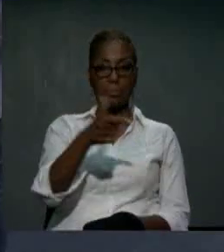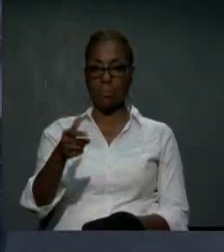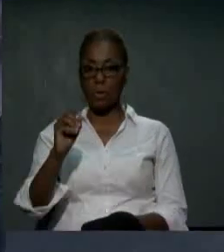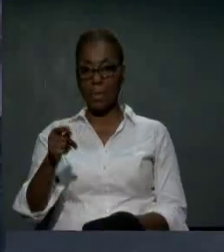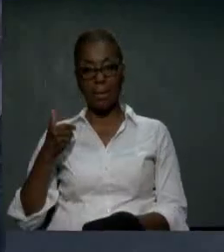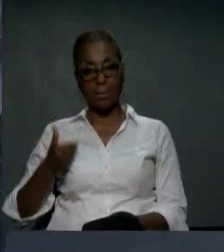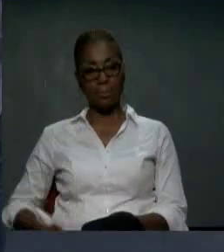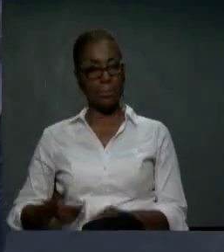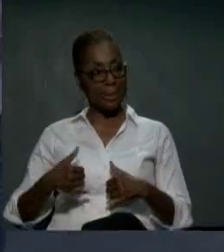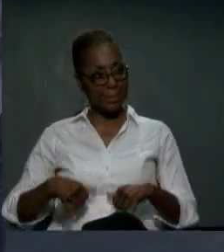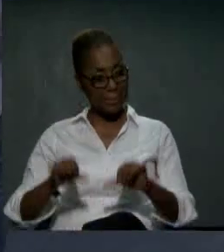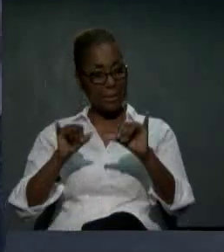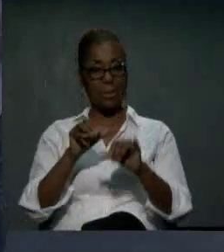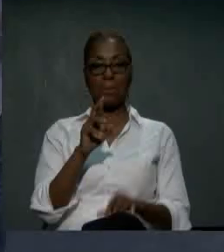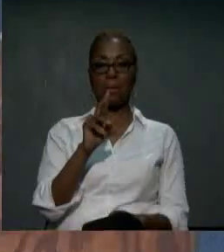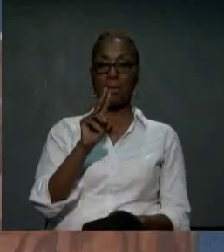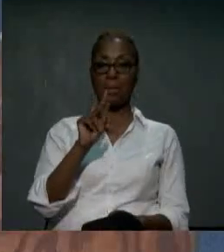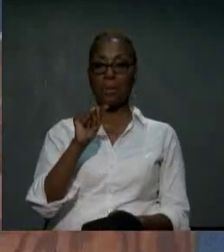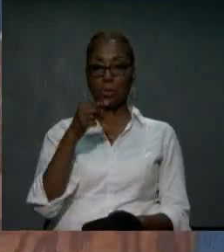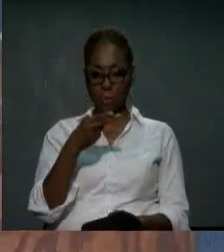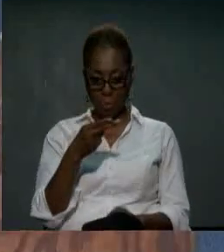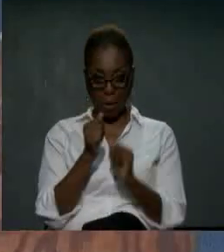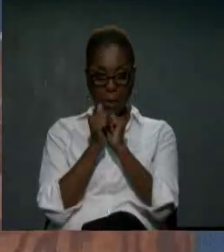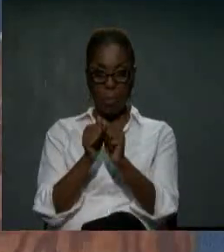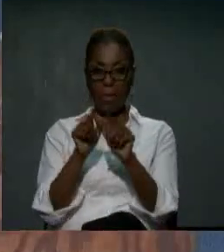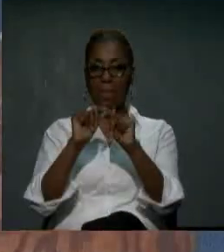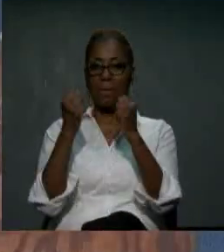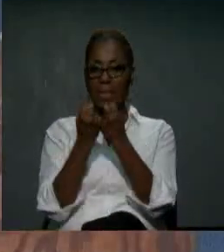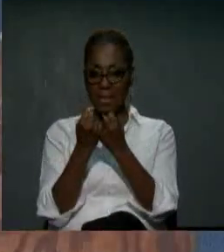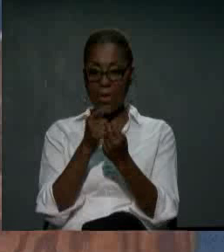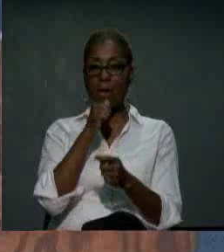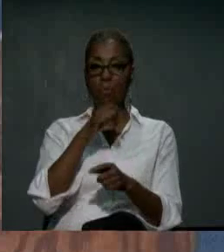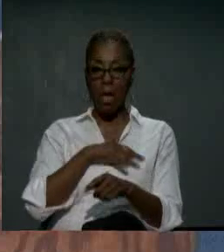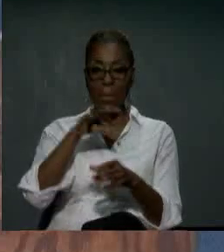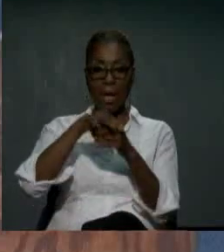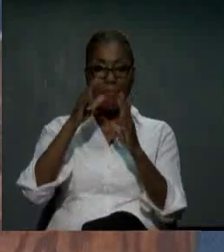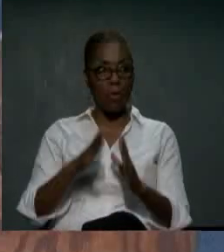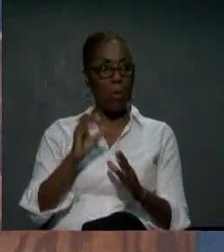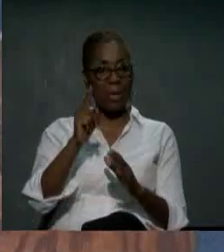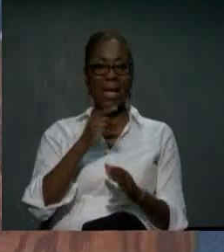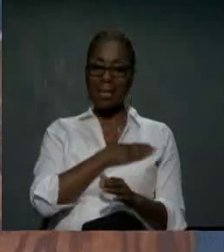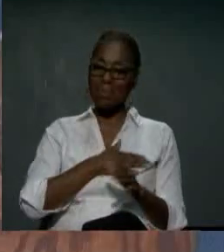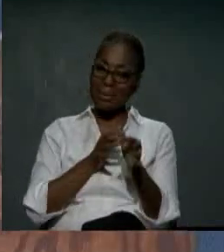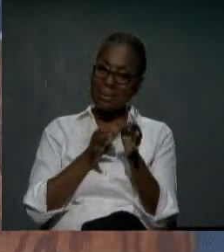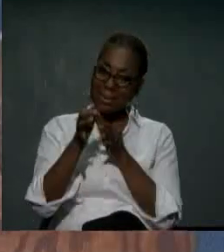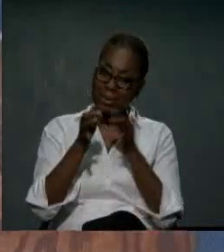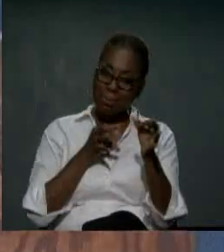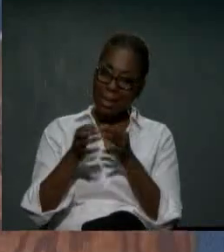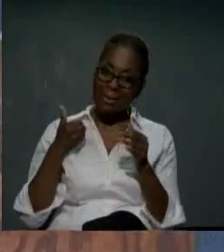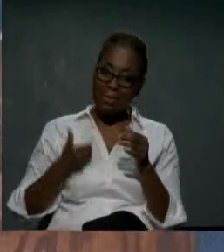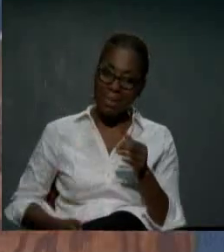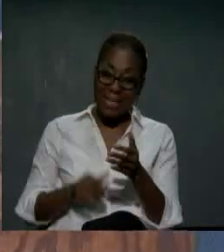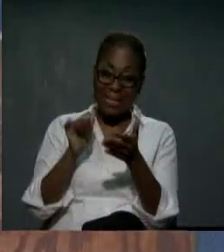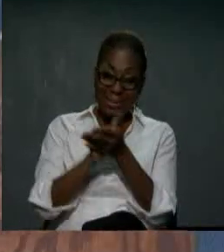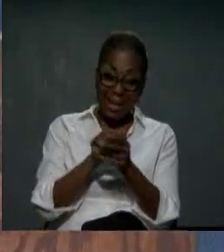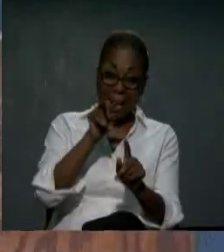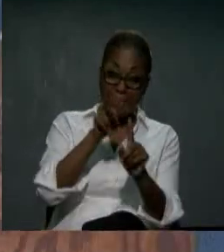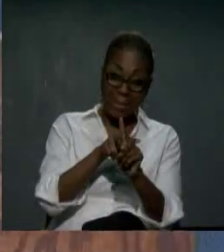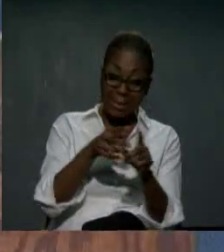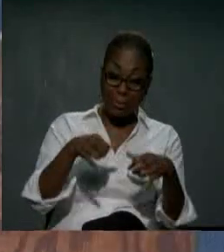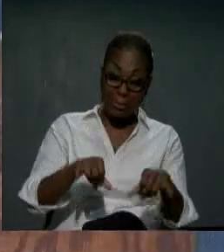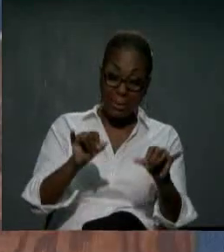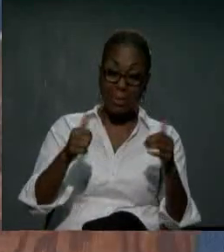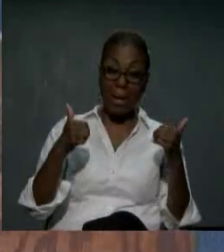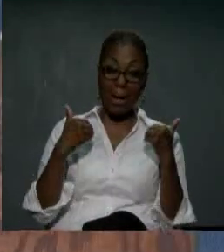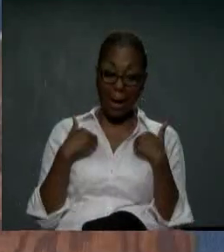I'm still Ruth Bell with the League of Women Voters. And clarify for me, does this application